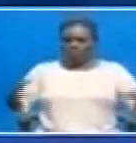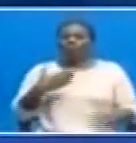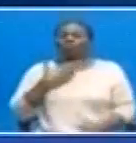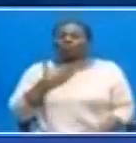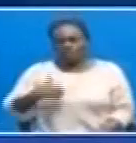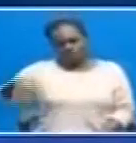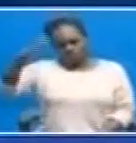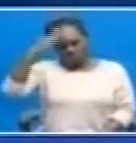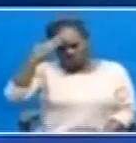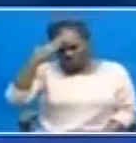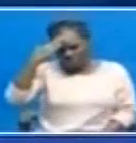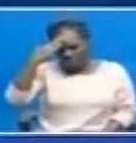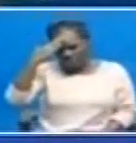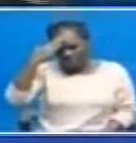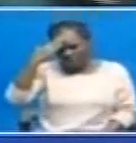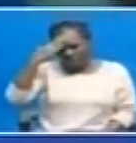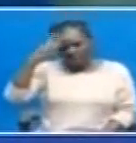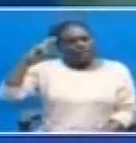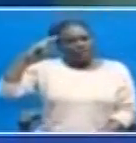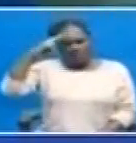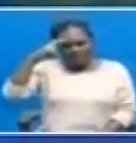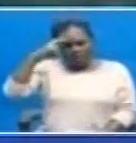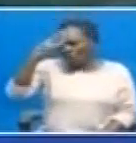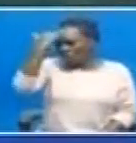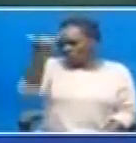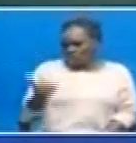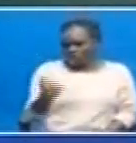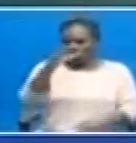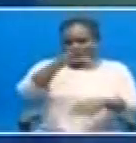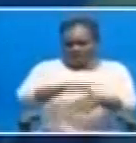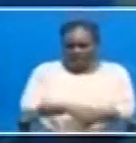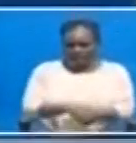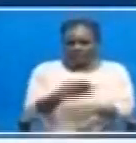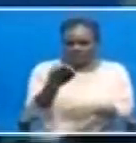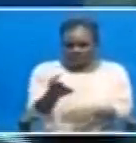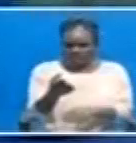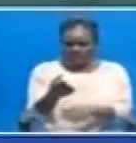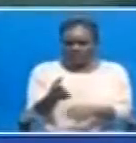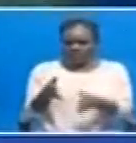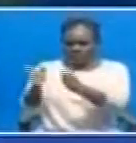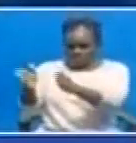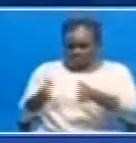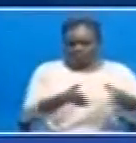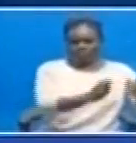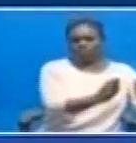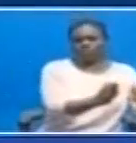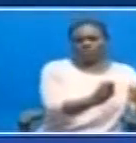know, what is the rationale for buying certain types of planes, putting them in certain routes,